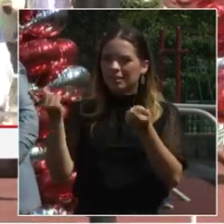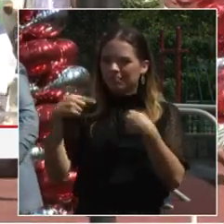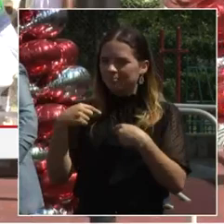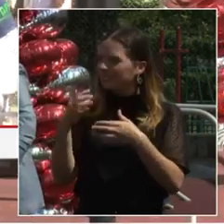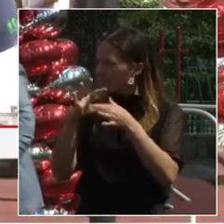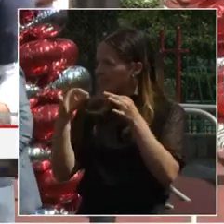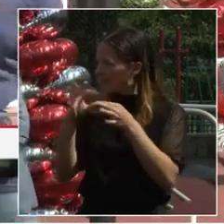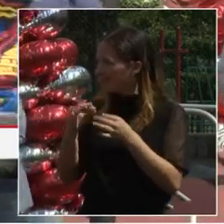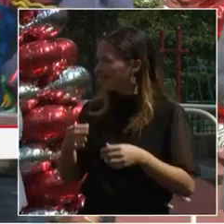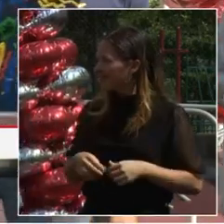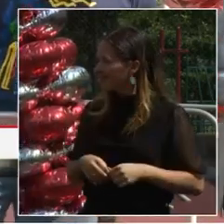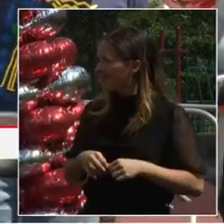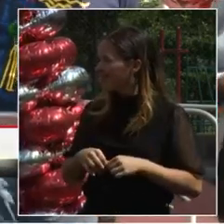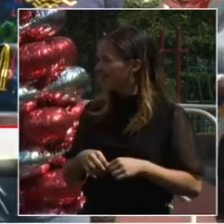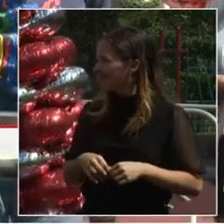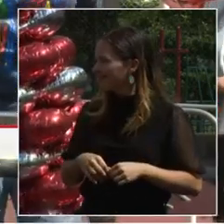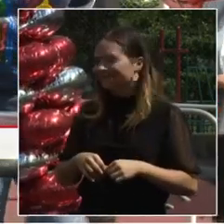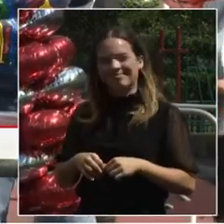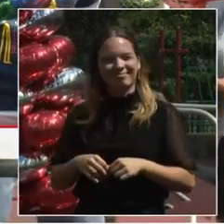McDuffie.